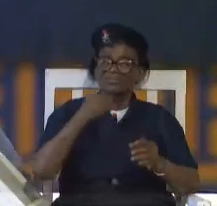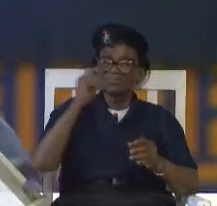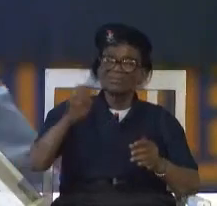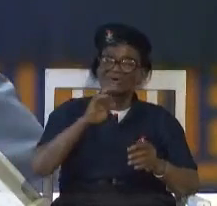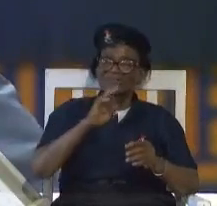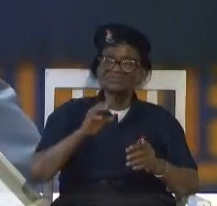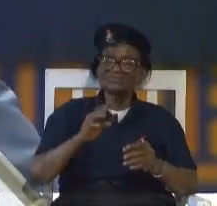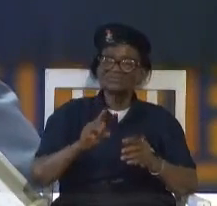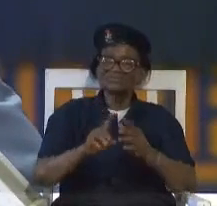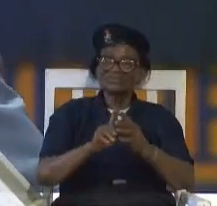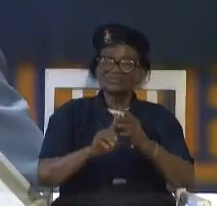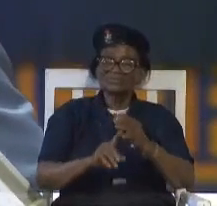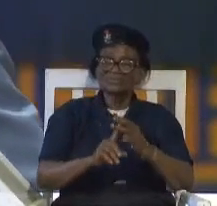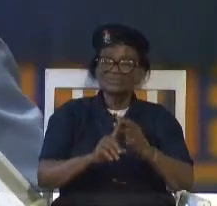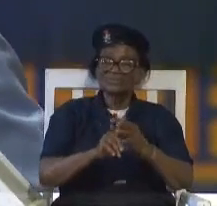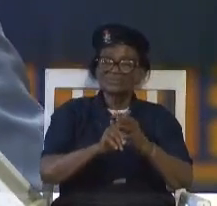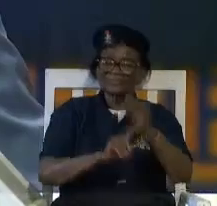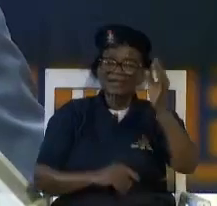iniquity